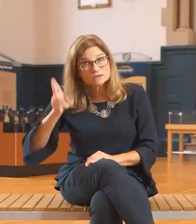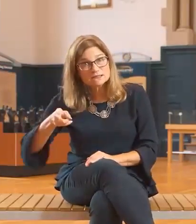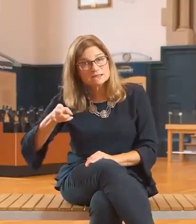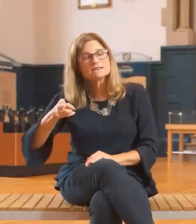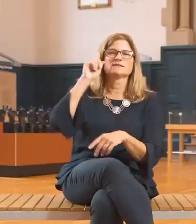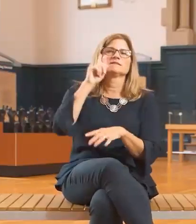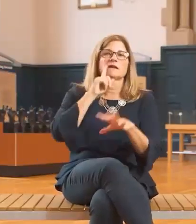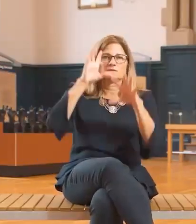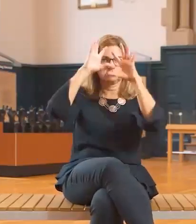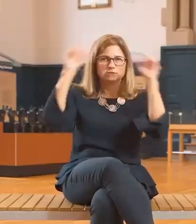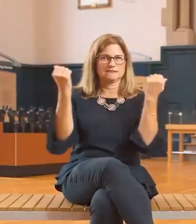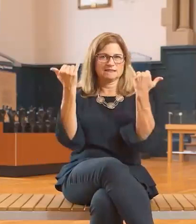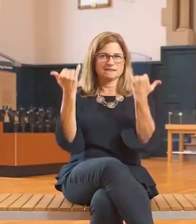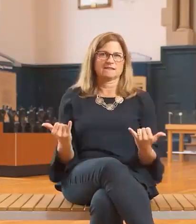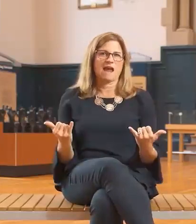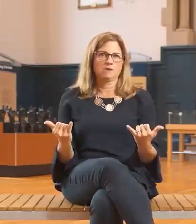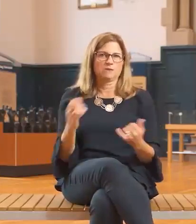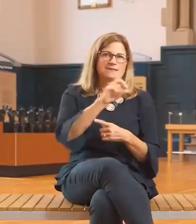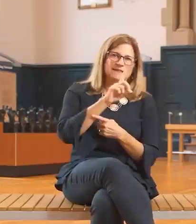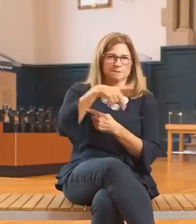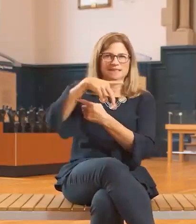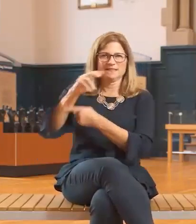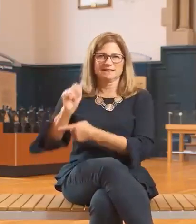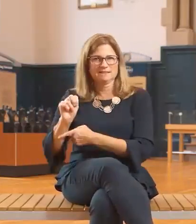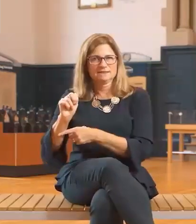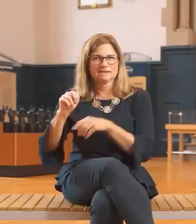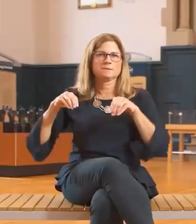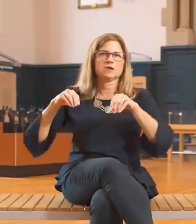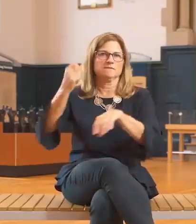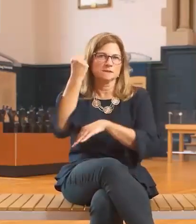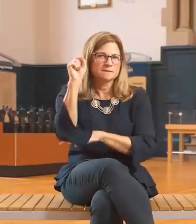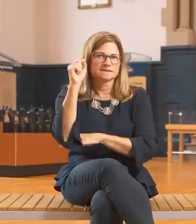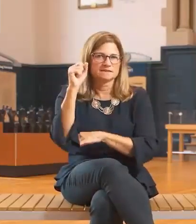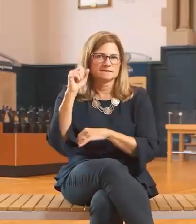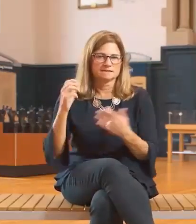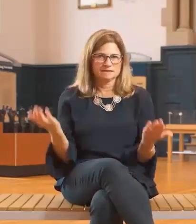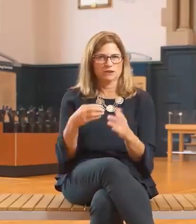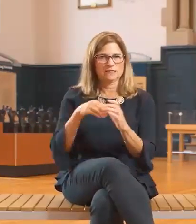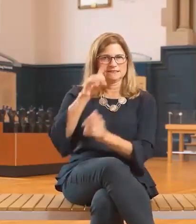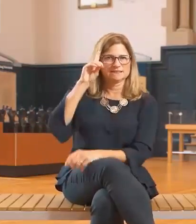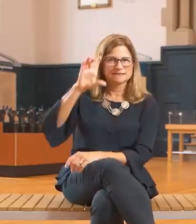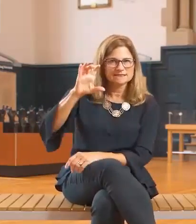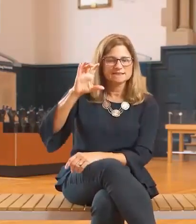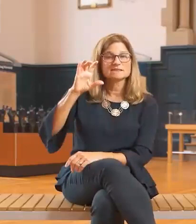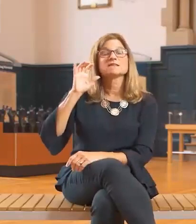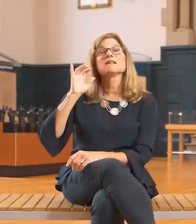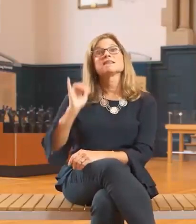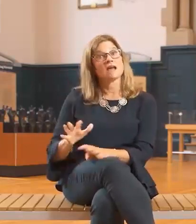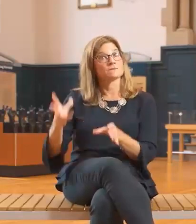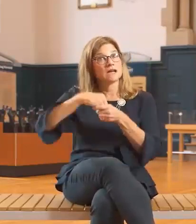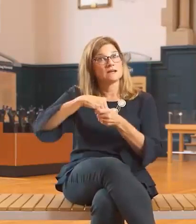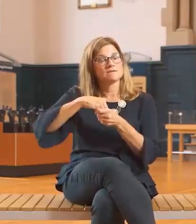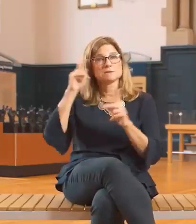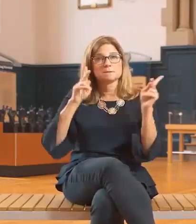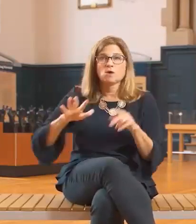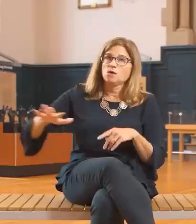history, something that we call Deaf President Now, DPN, which was a movement that happened here in DC,